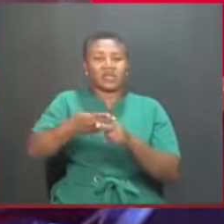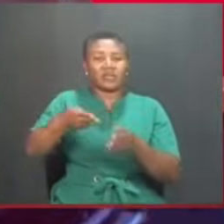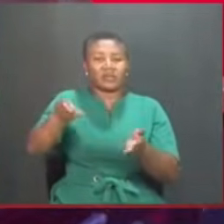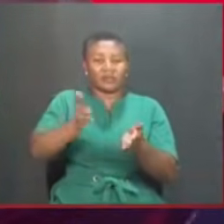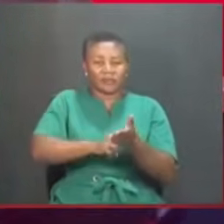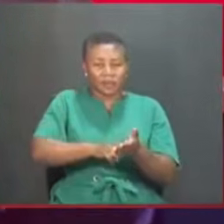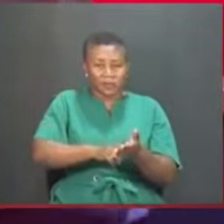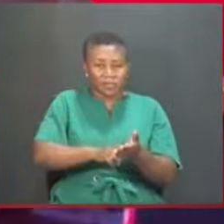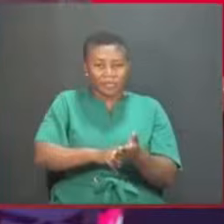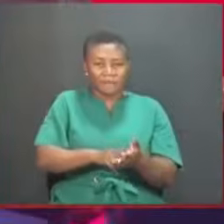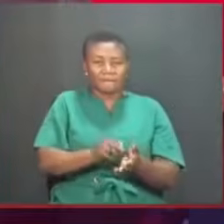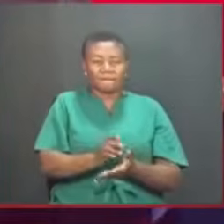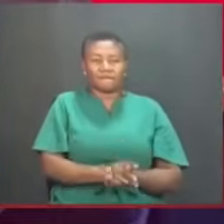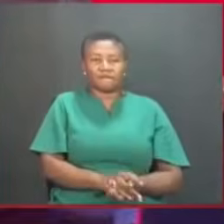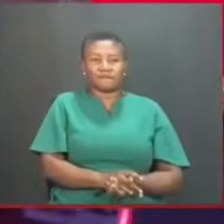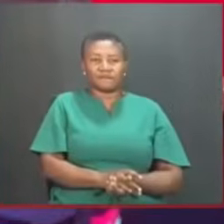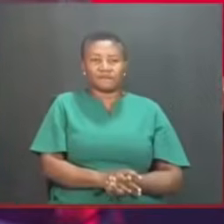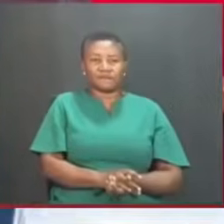not recruitment.